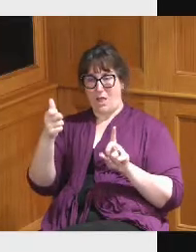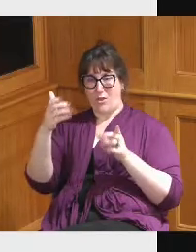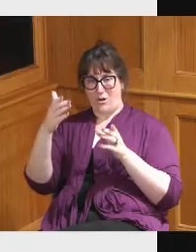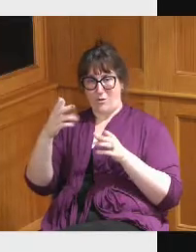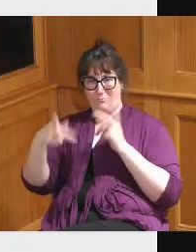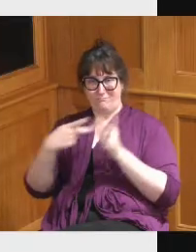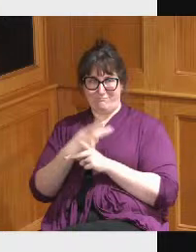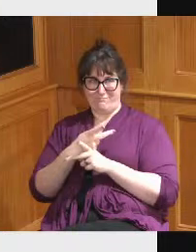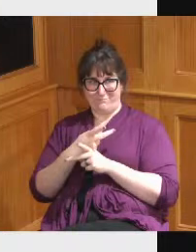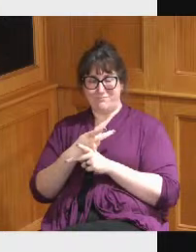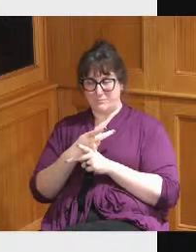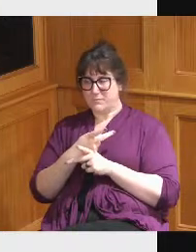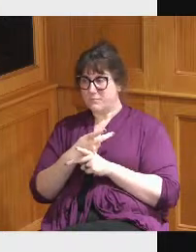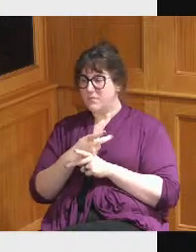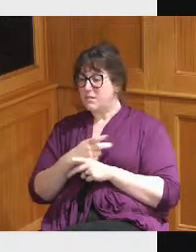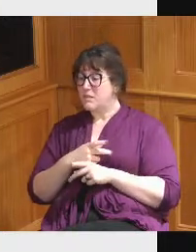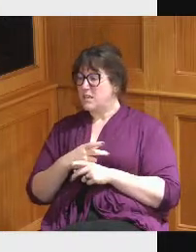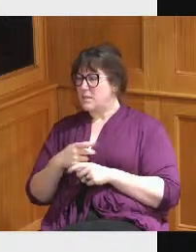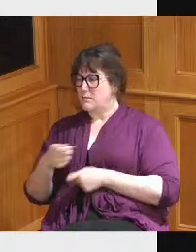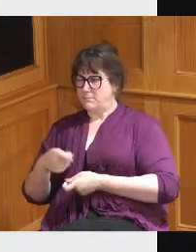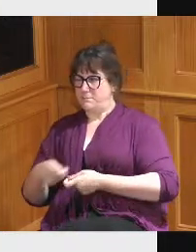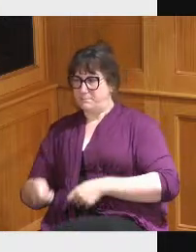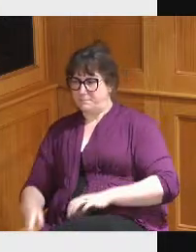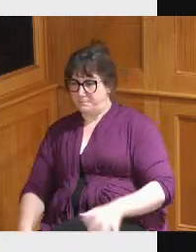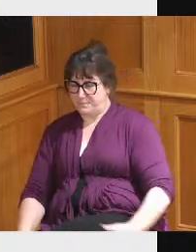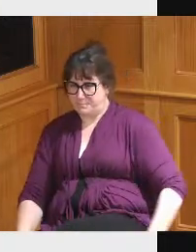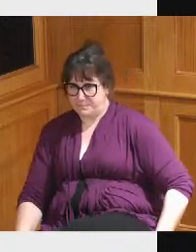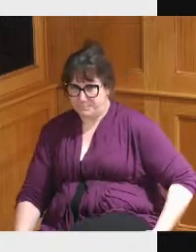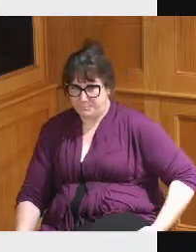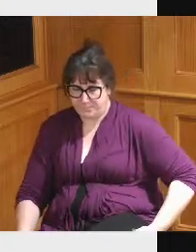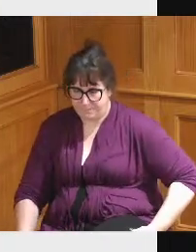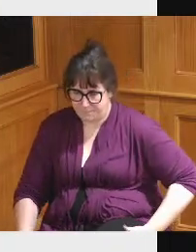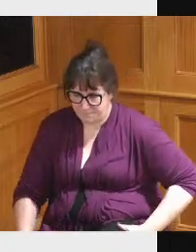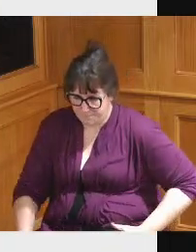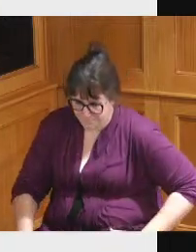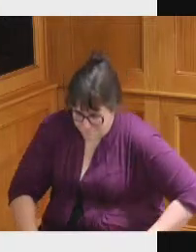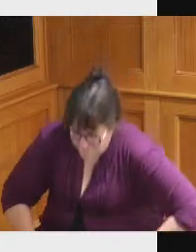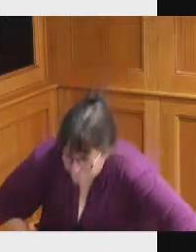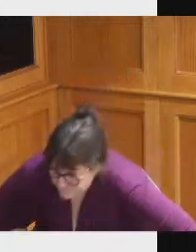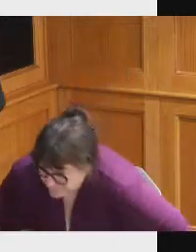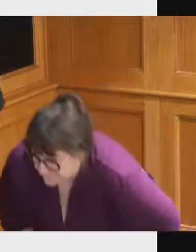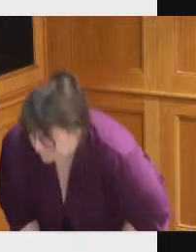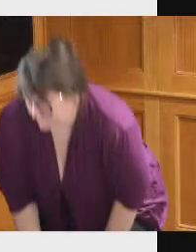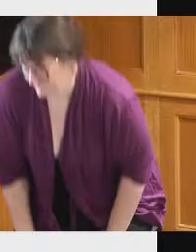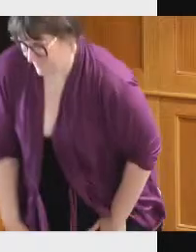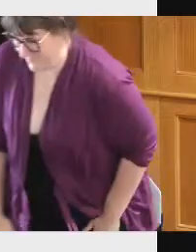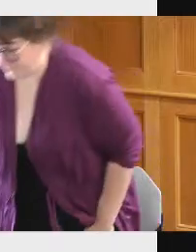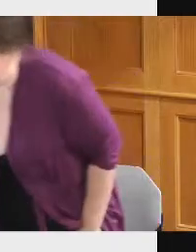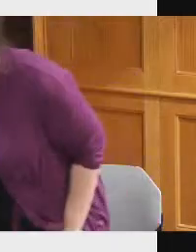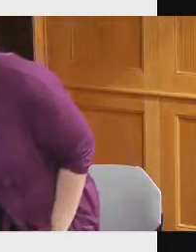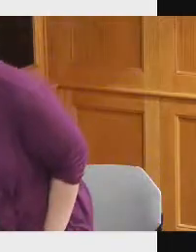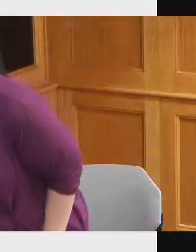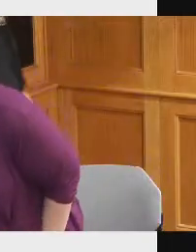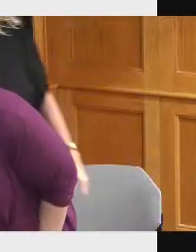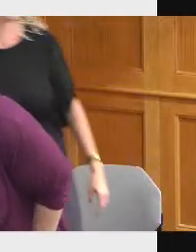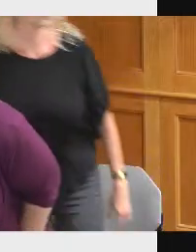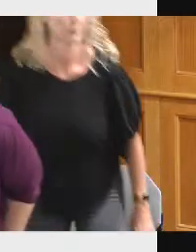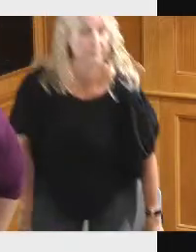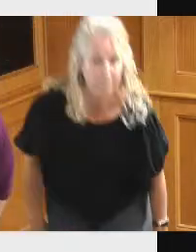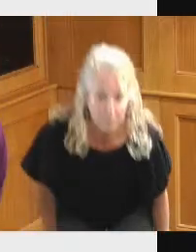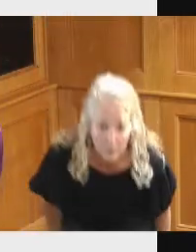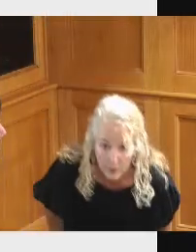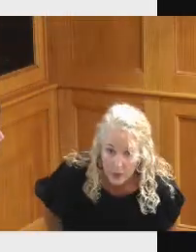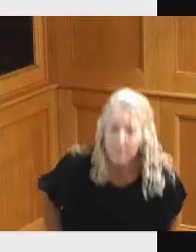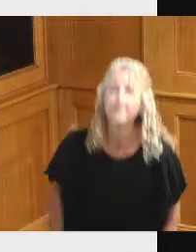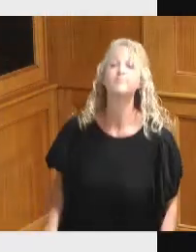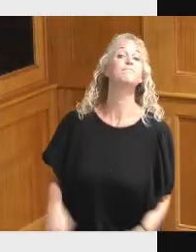So let me get into the objectives and then the alternatives on the rate equity side, on the rate structure side. So we